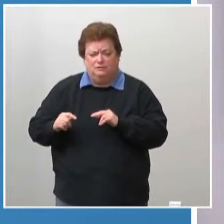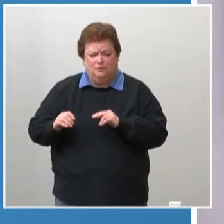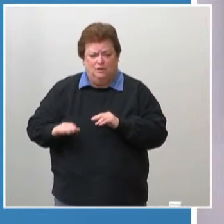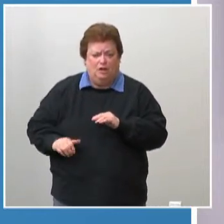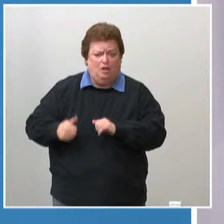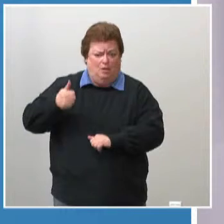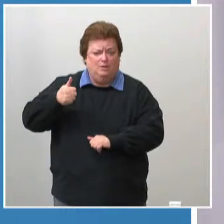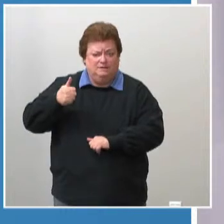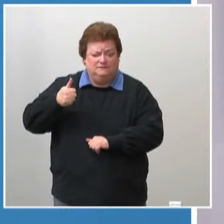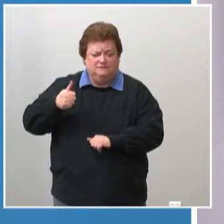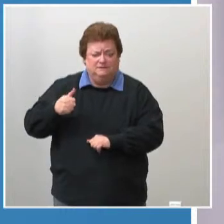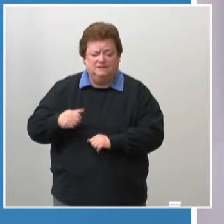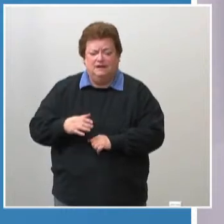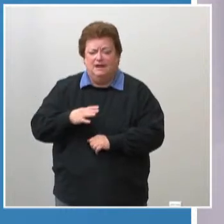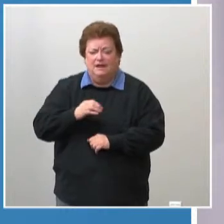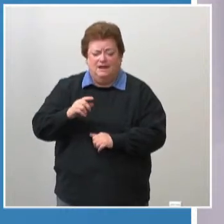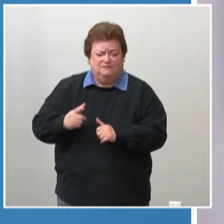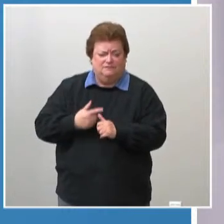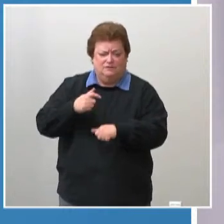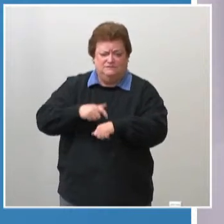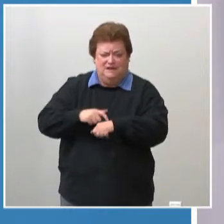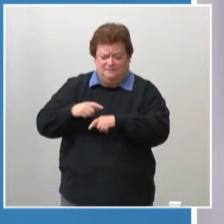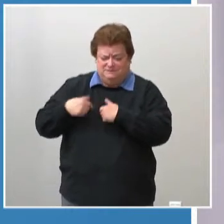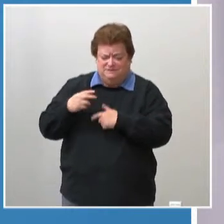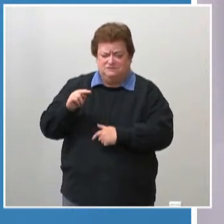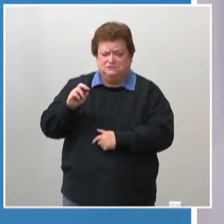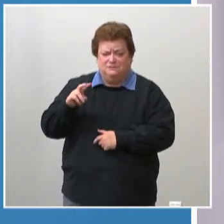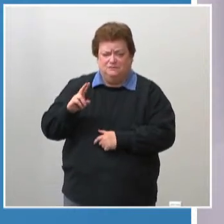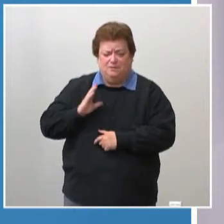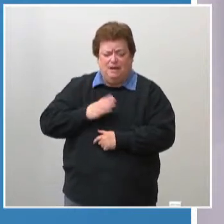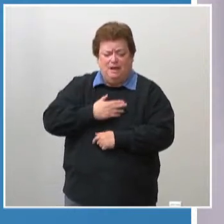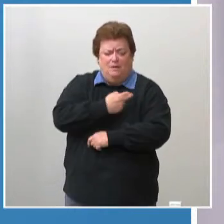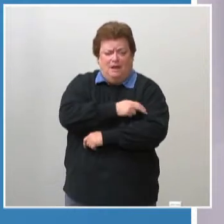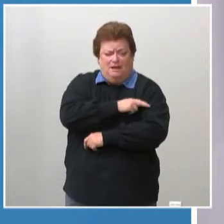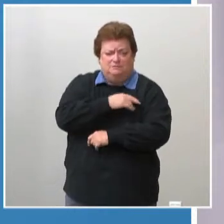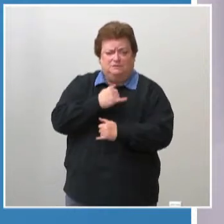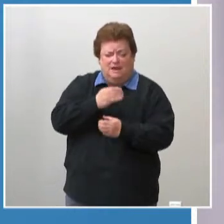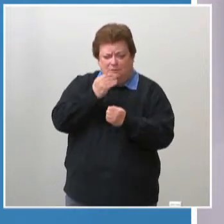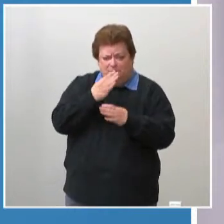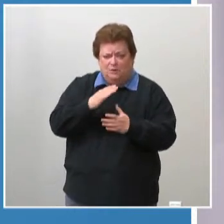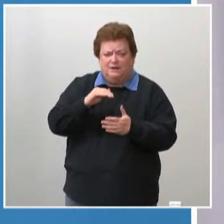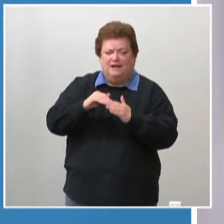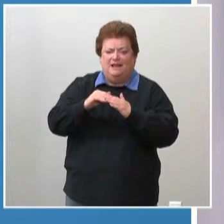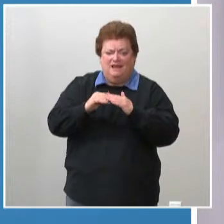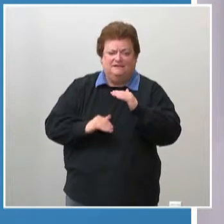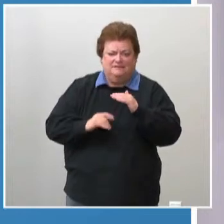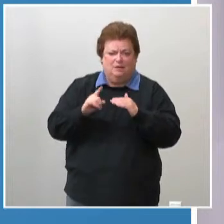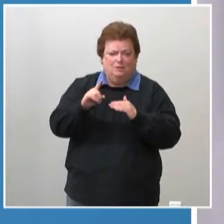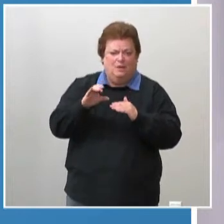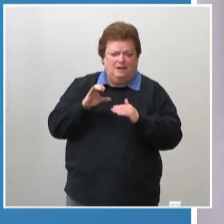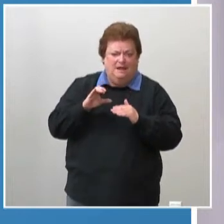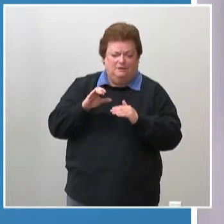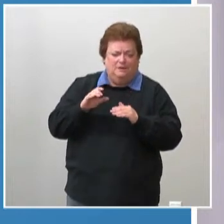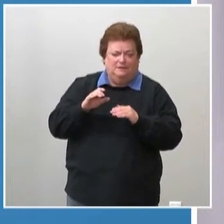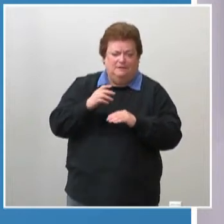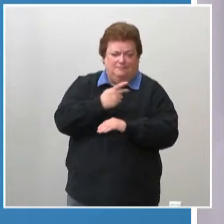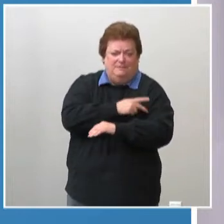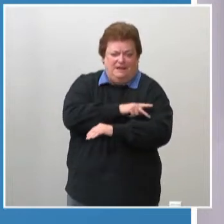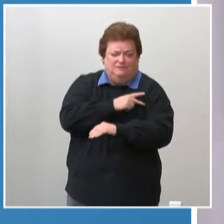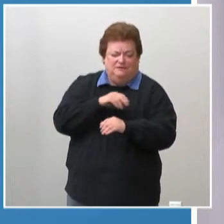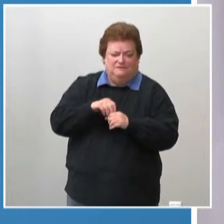1,000 a week. And for the first time since November, our hospitals have reported fewer than 100 patients hospitalized